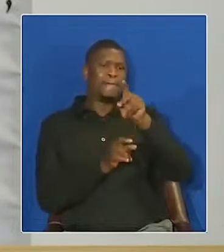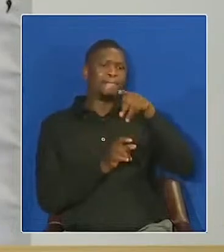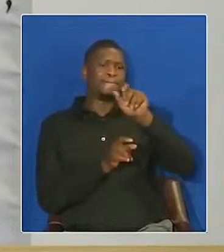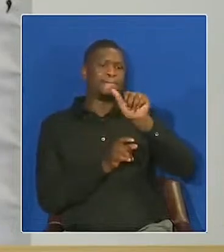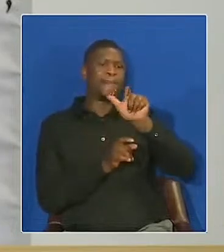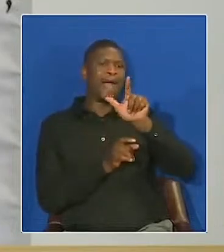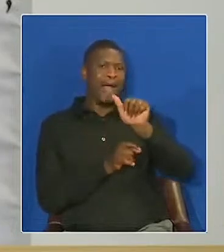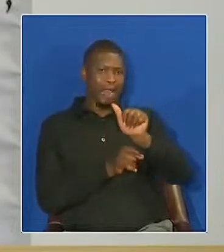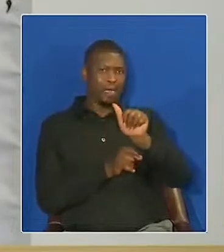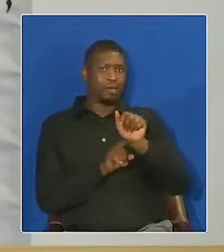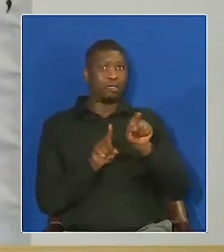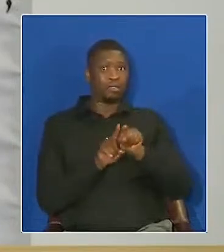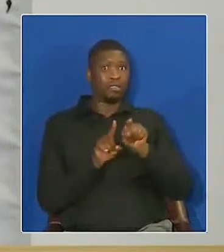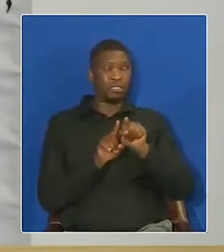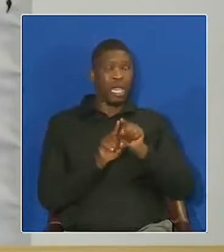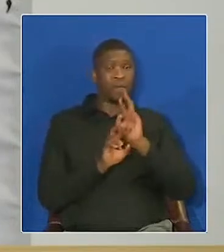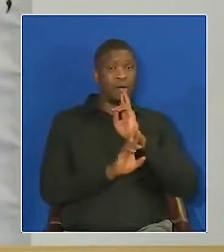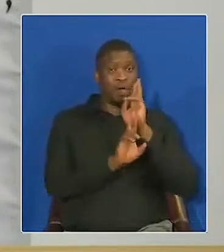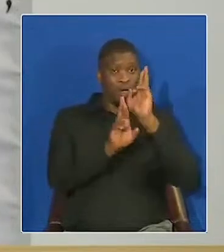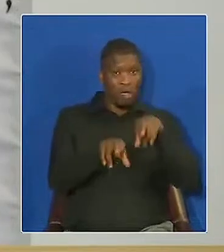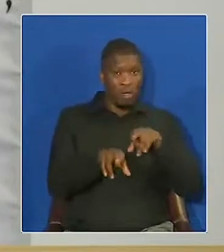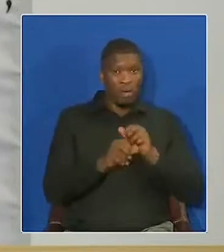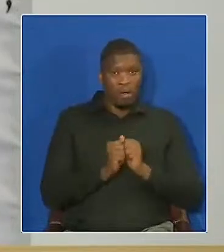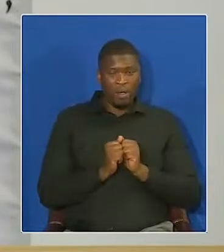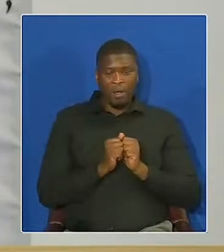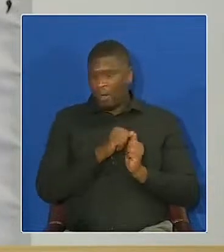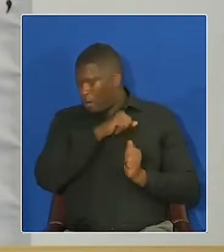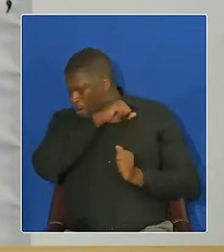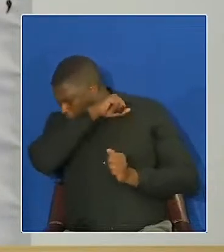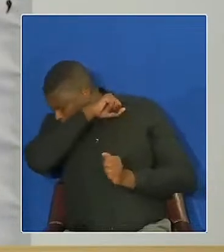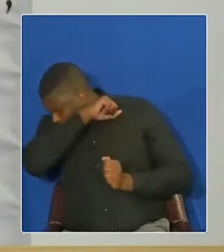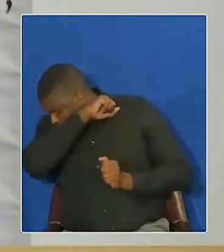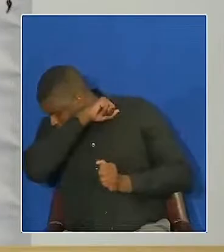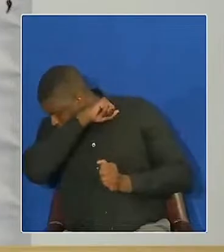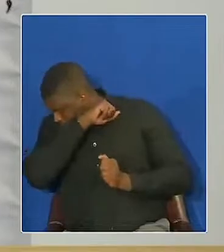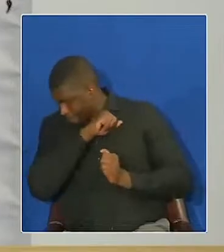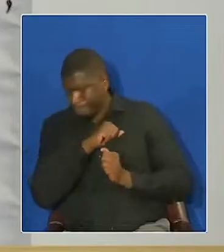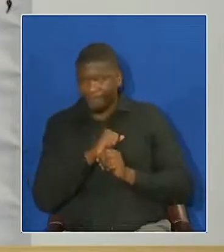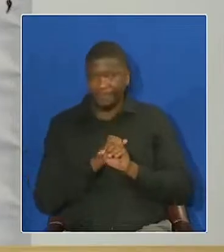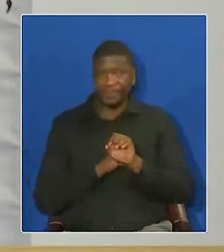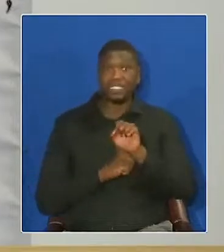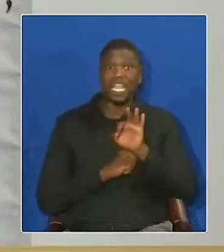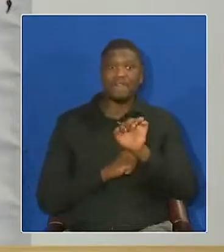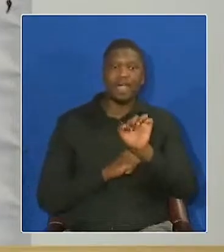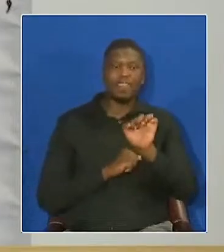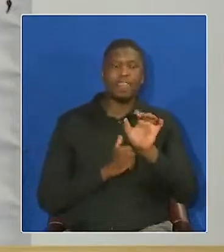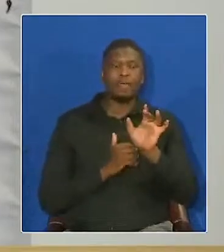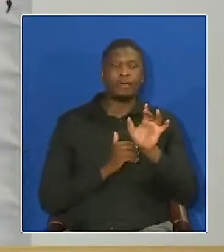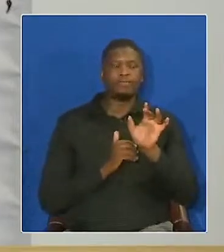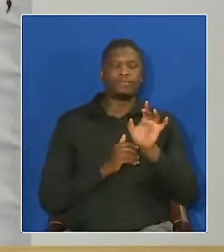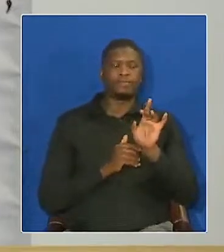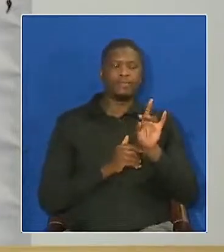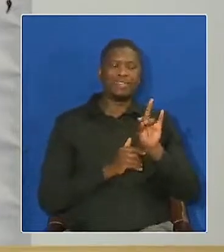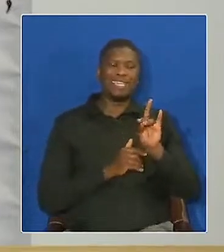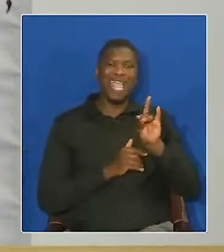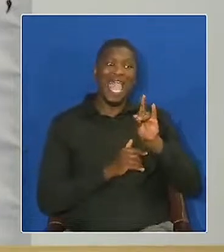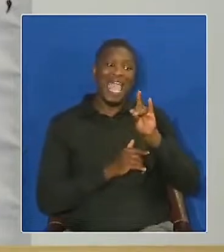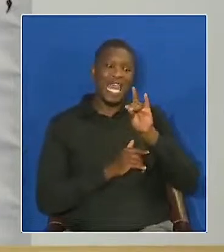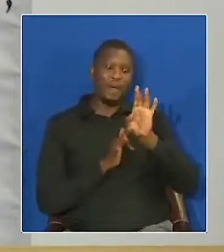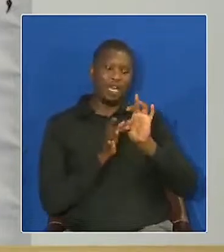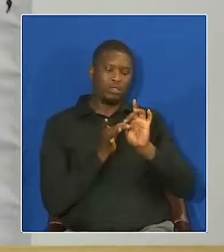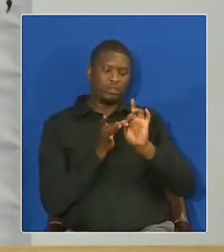The same response on this, if it's the animals associated with Mr. S referred to on